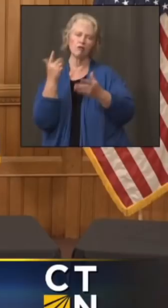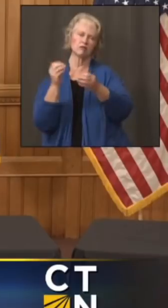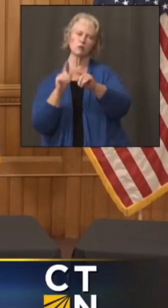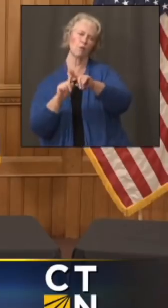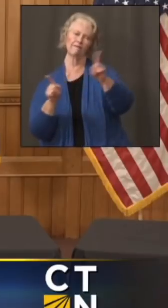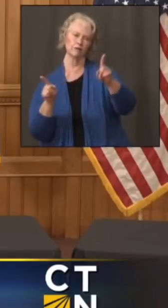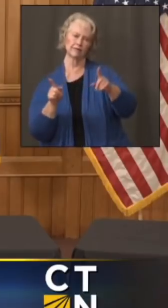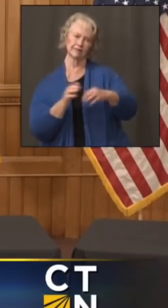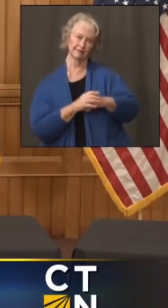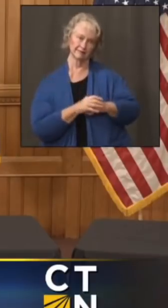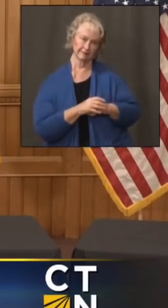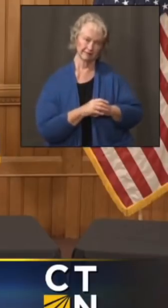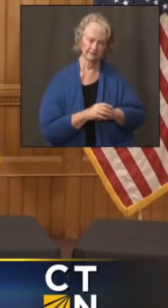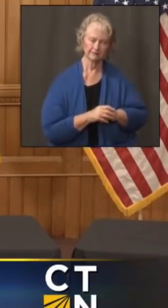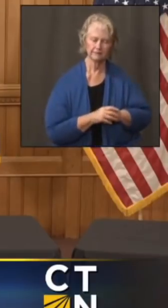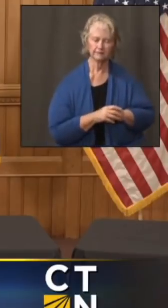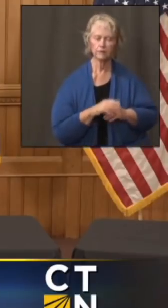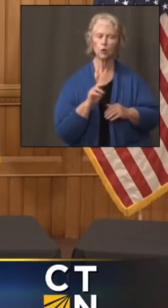News 8.